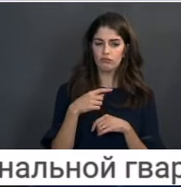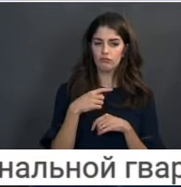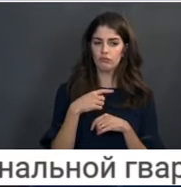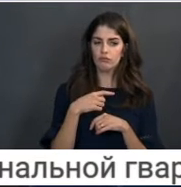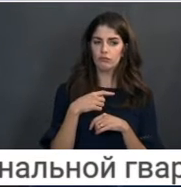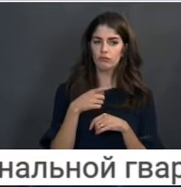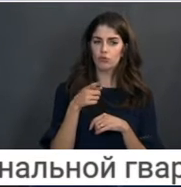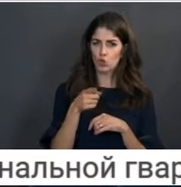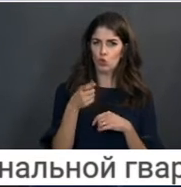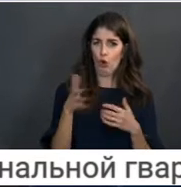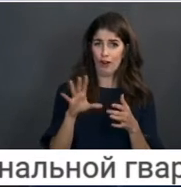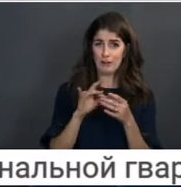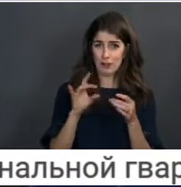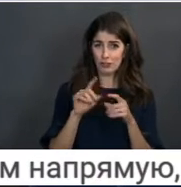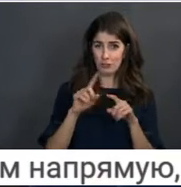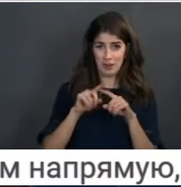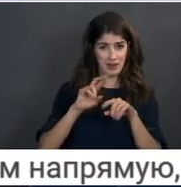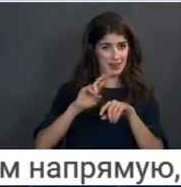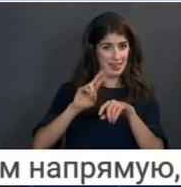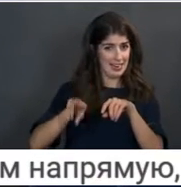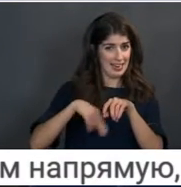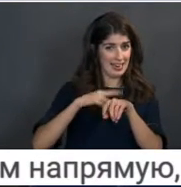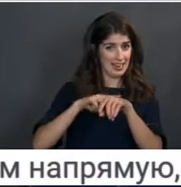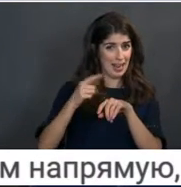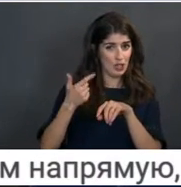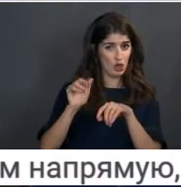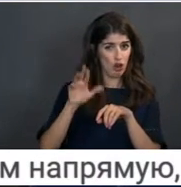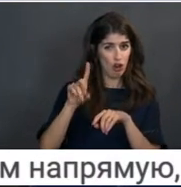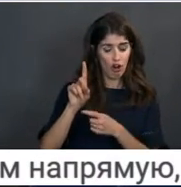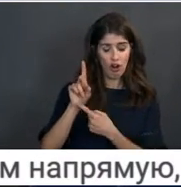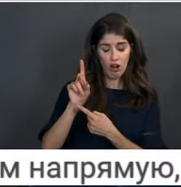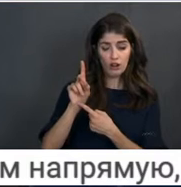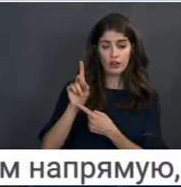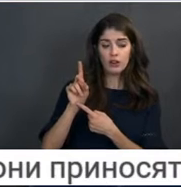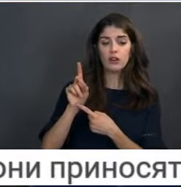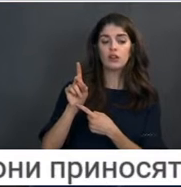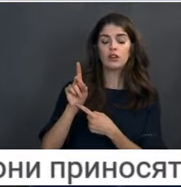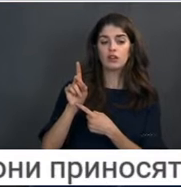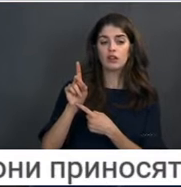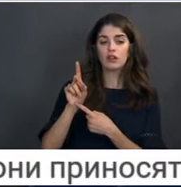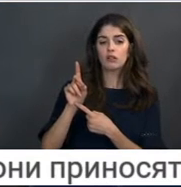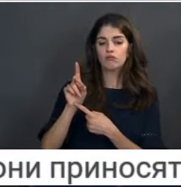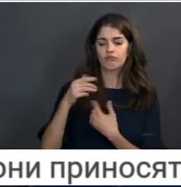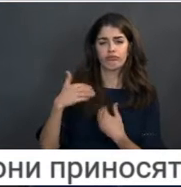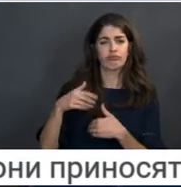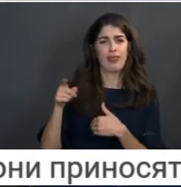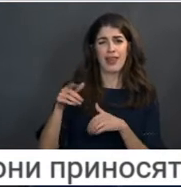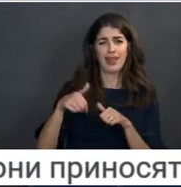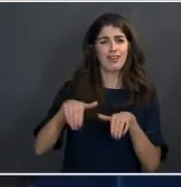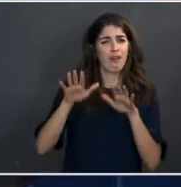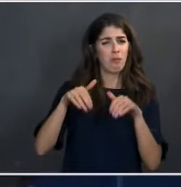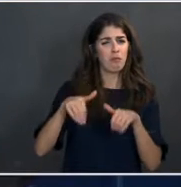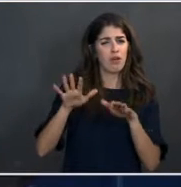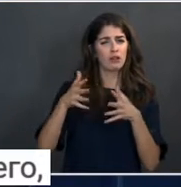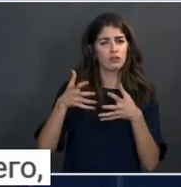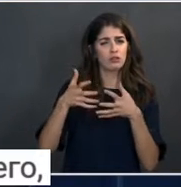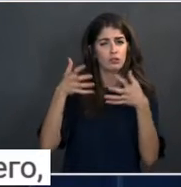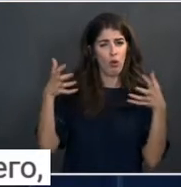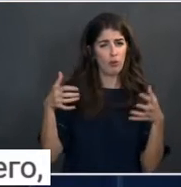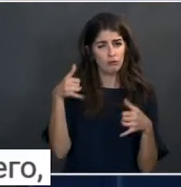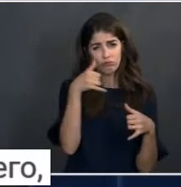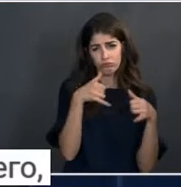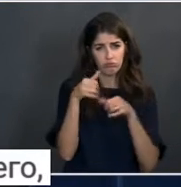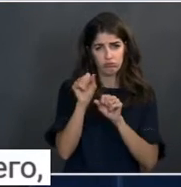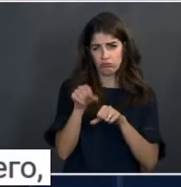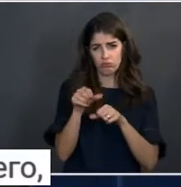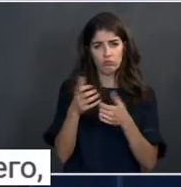reiterate the role of the National Guard, and I've spoken to the President about this directly, and the incredible sacrifices they make is something